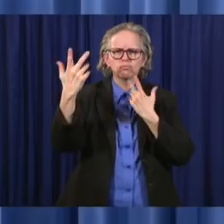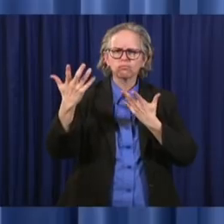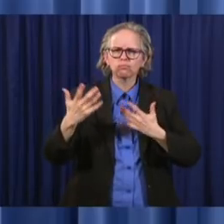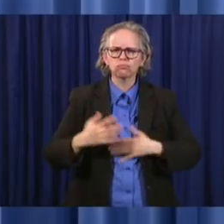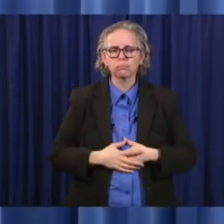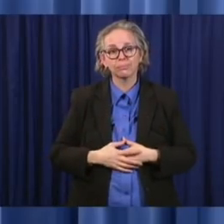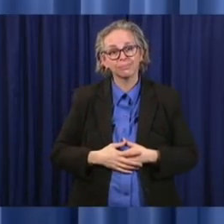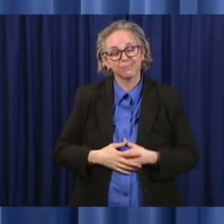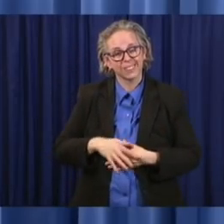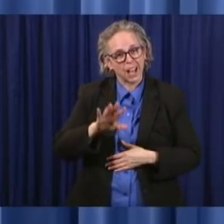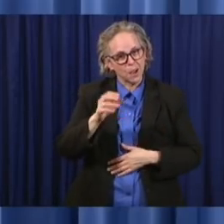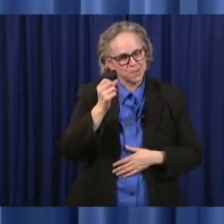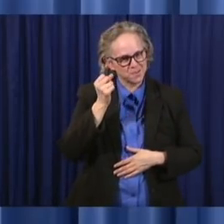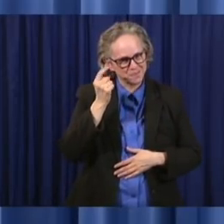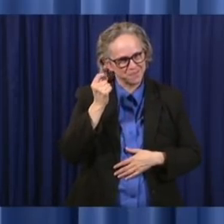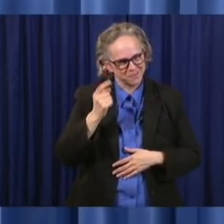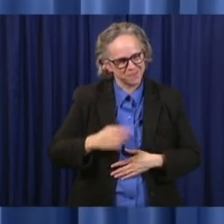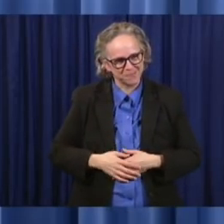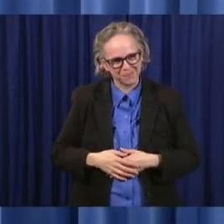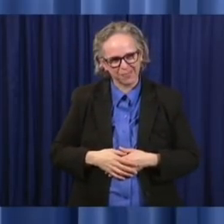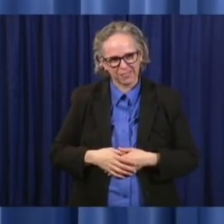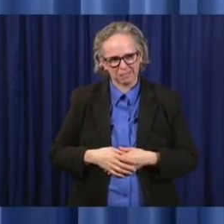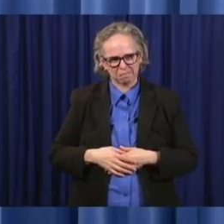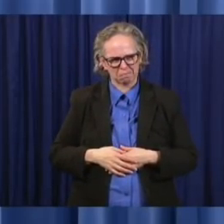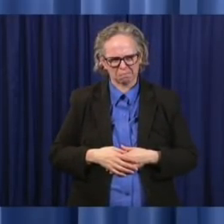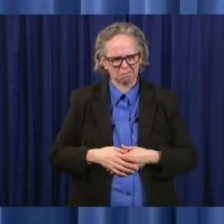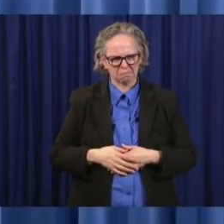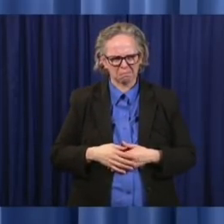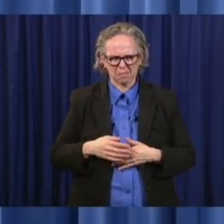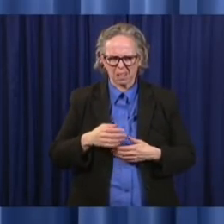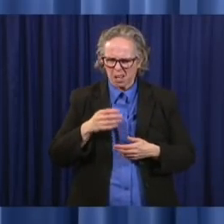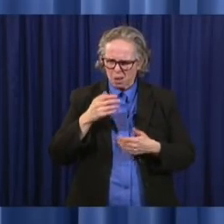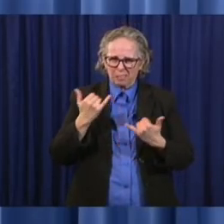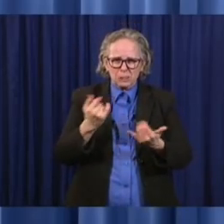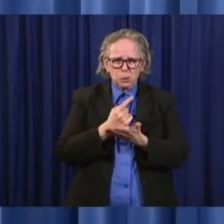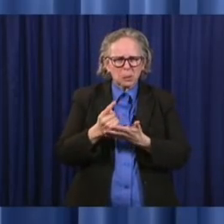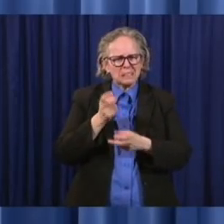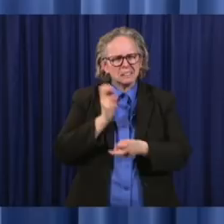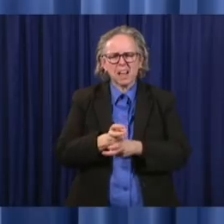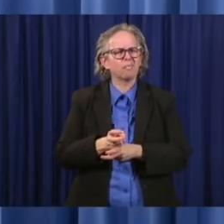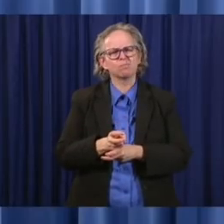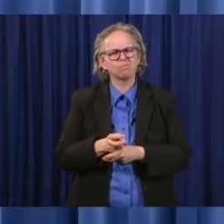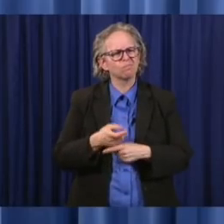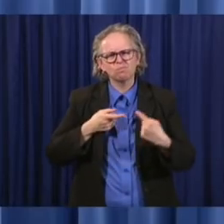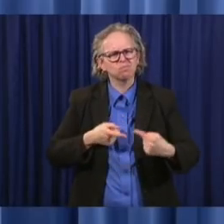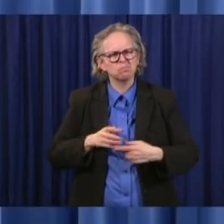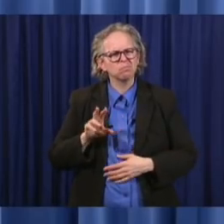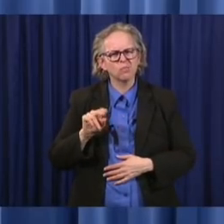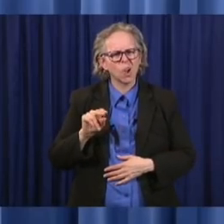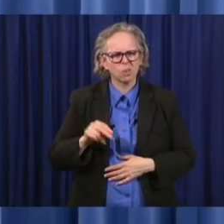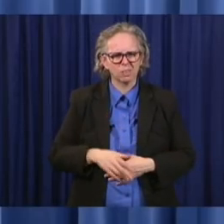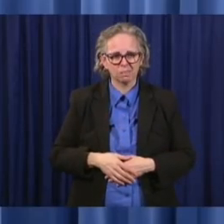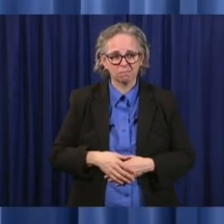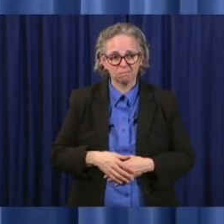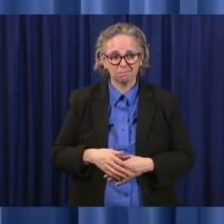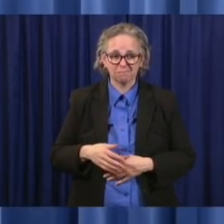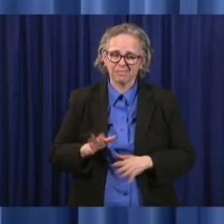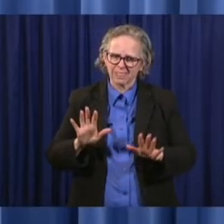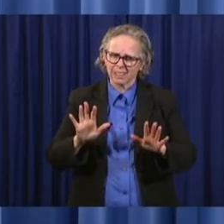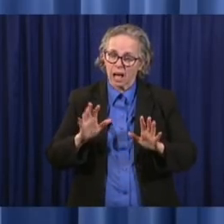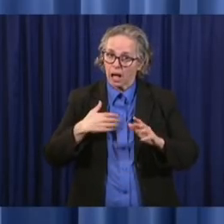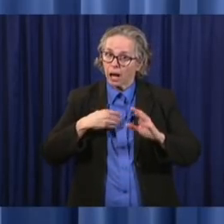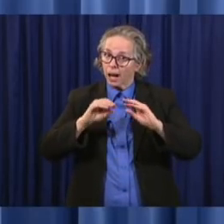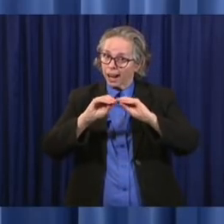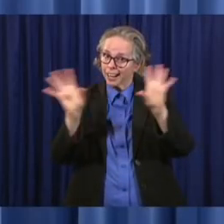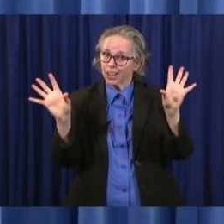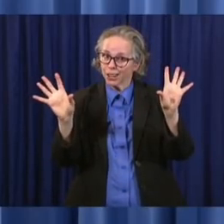But I would not consider it to be a tough week. I've made it very clear that the buck